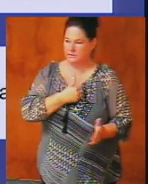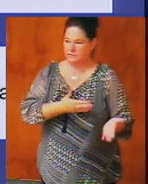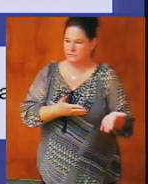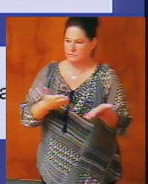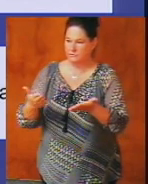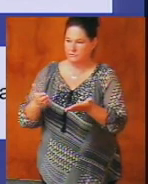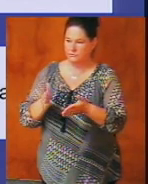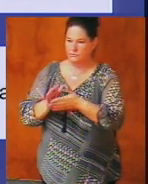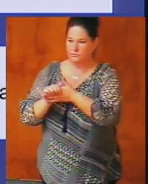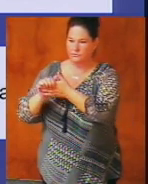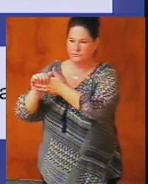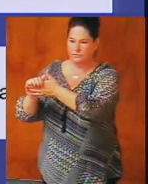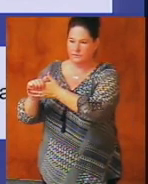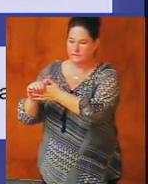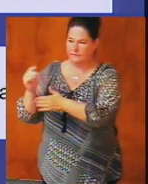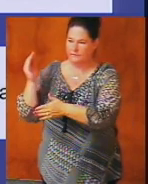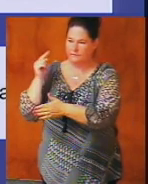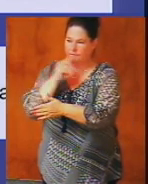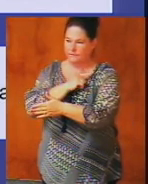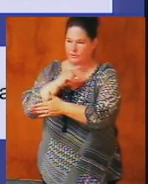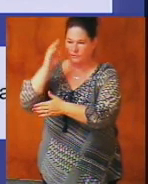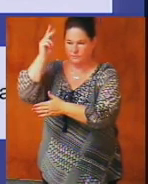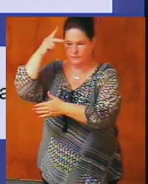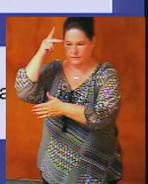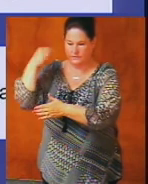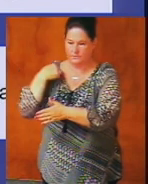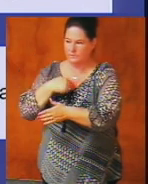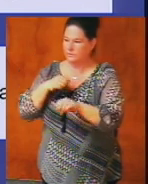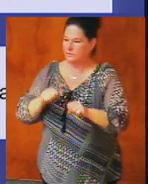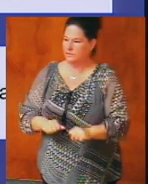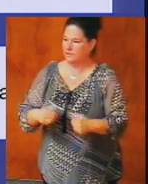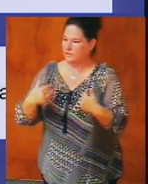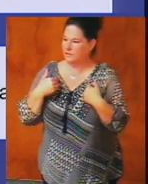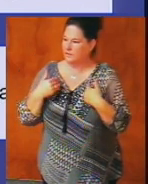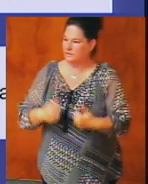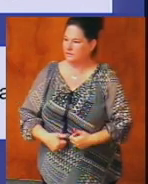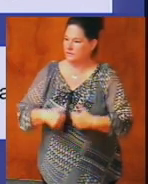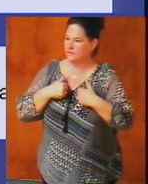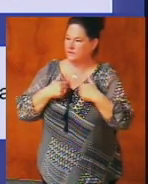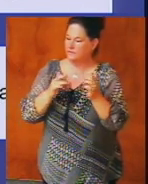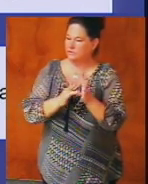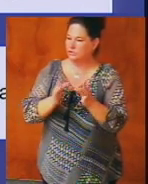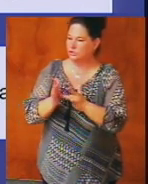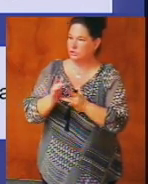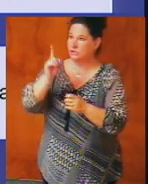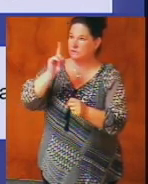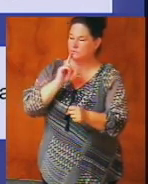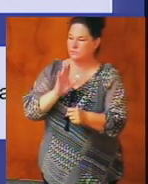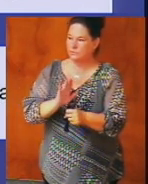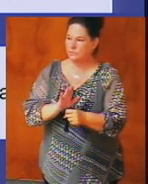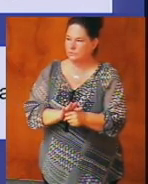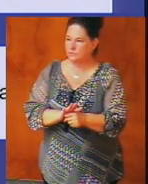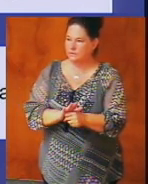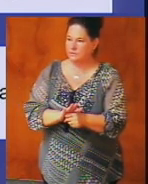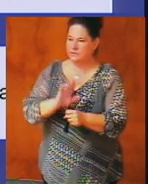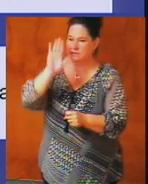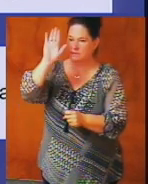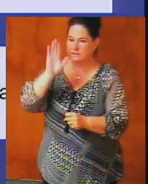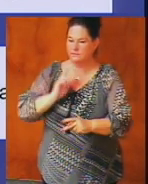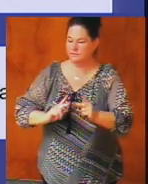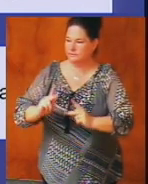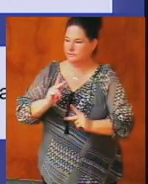by false philosophies, then we can have the life that Jesus promises his